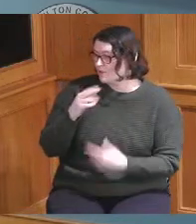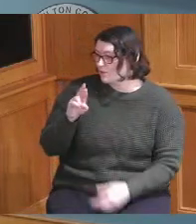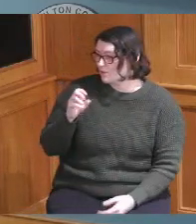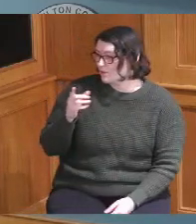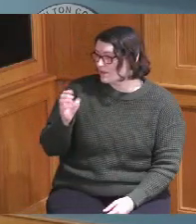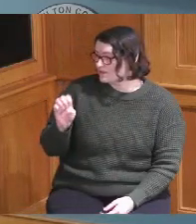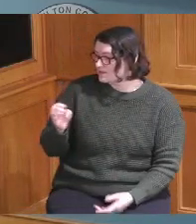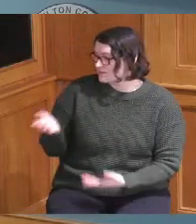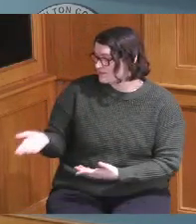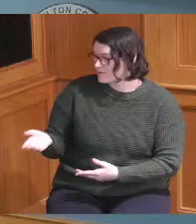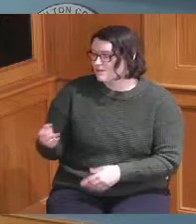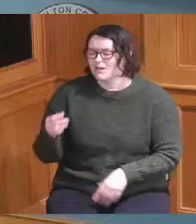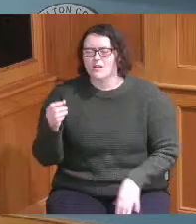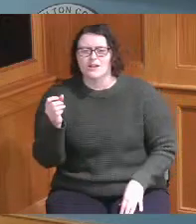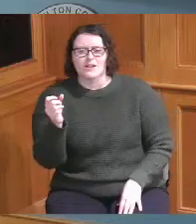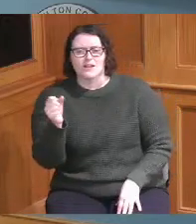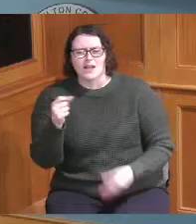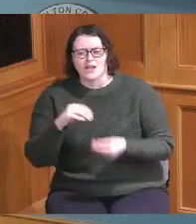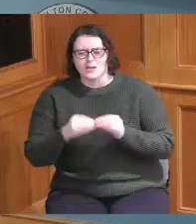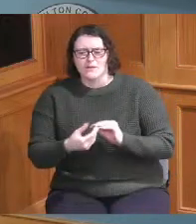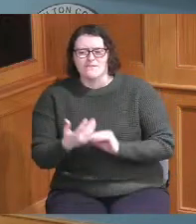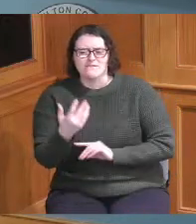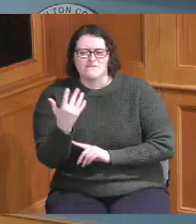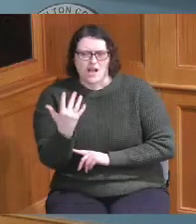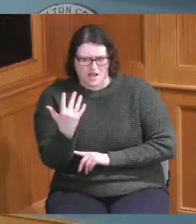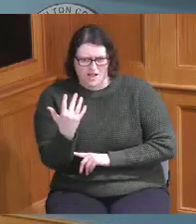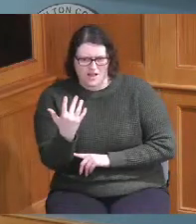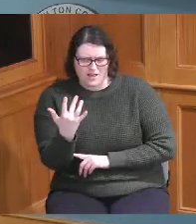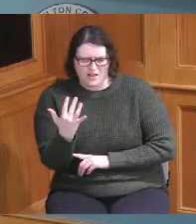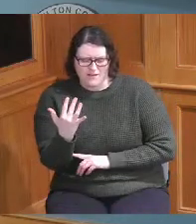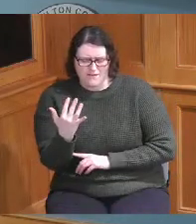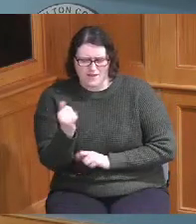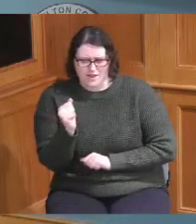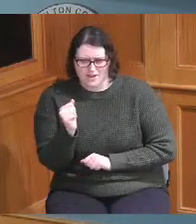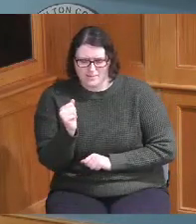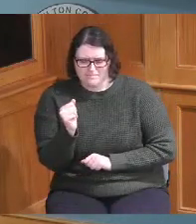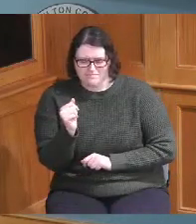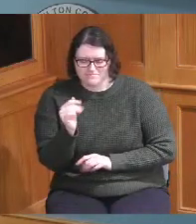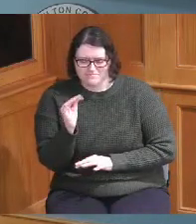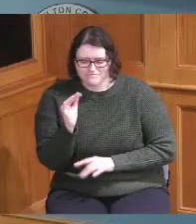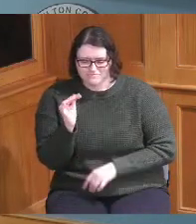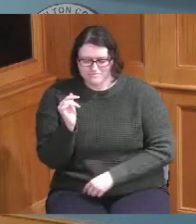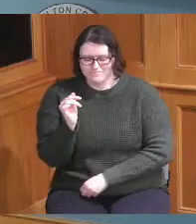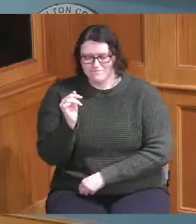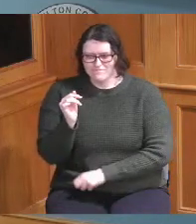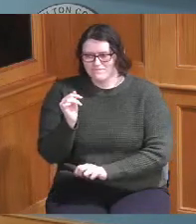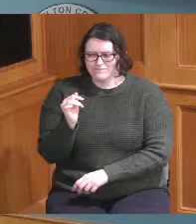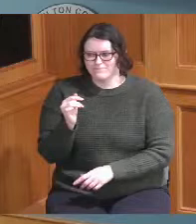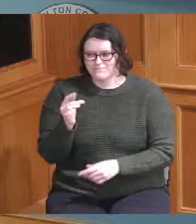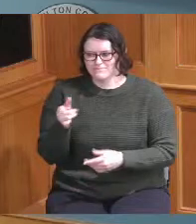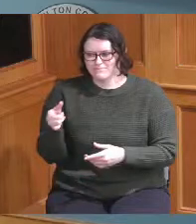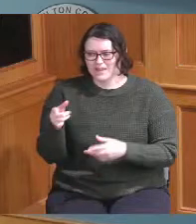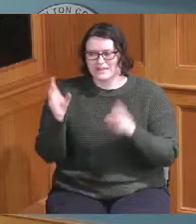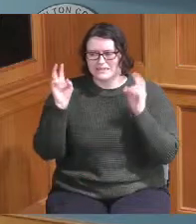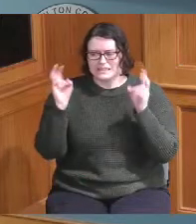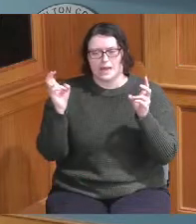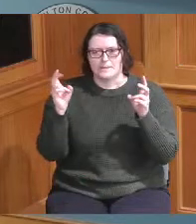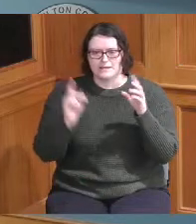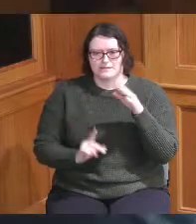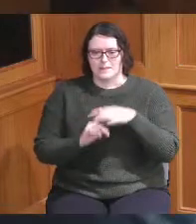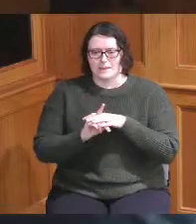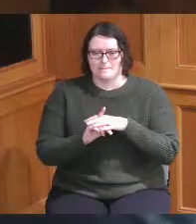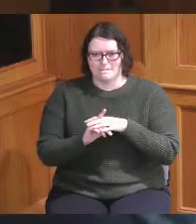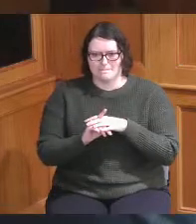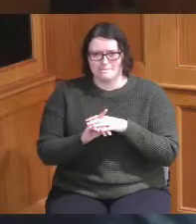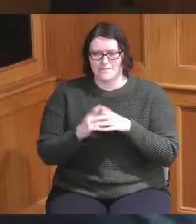Yes, so item number 5, and I just having that subject matter come up, it brought